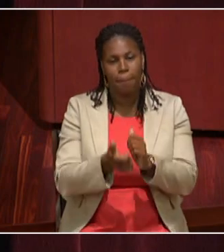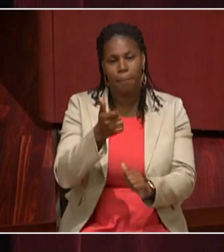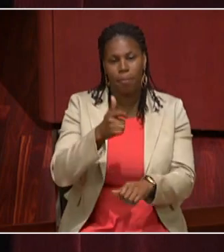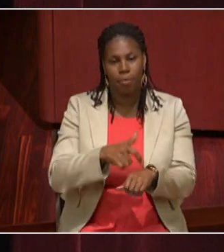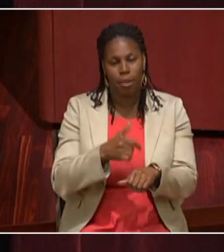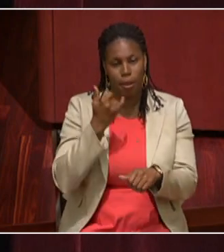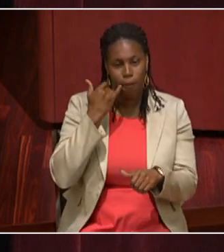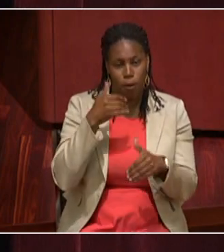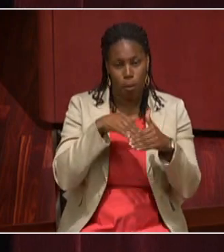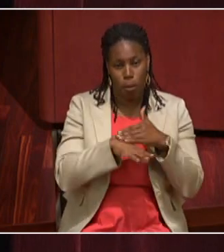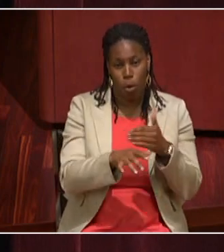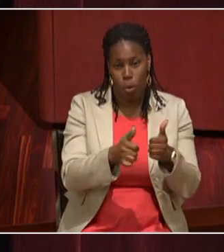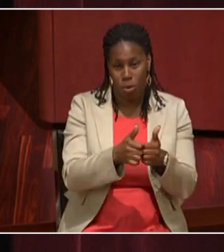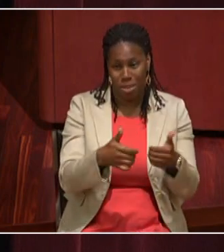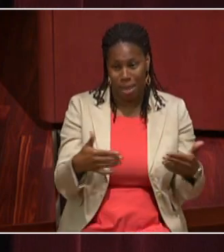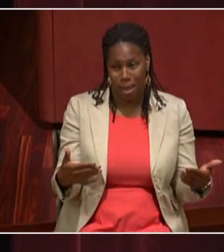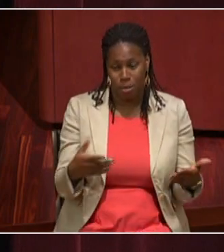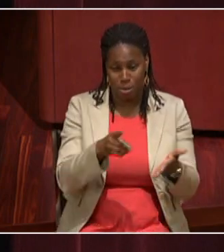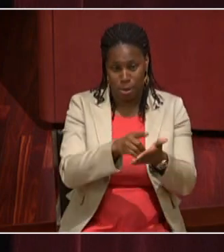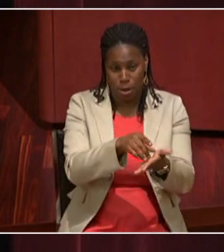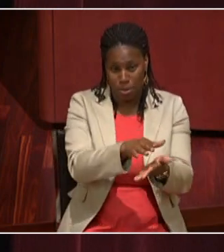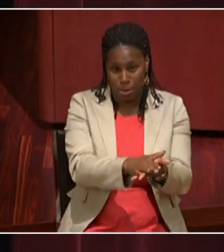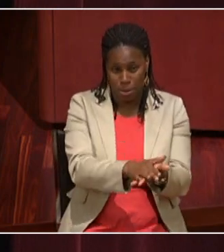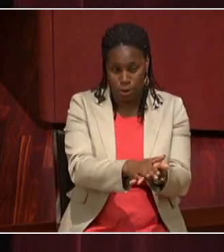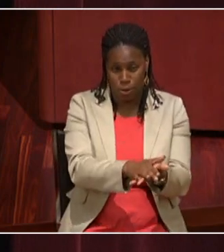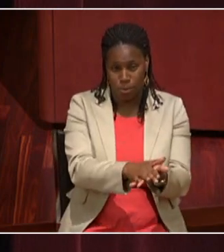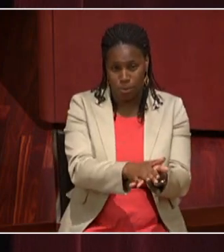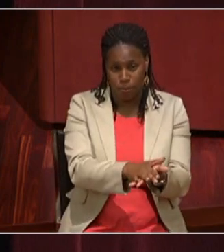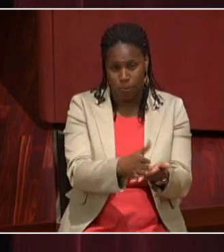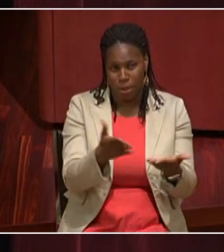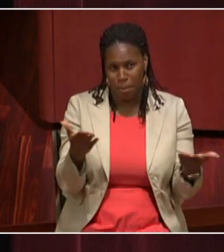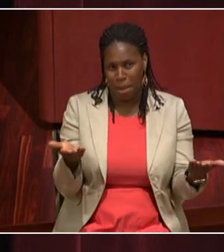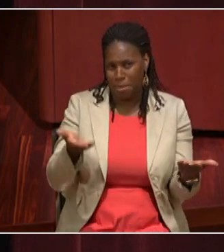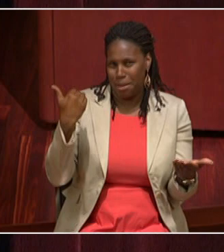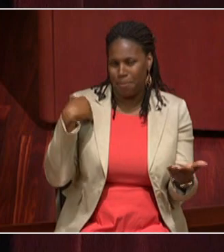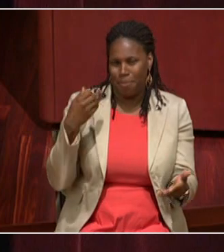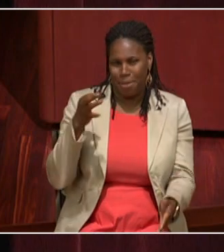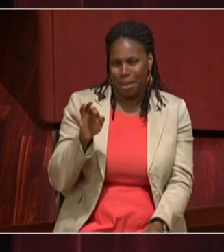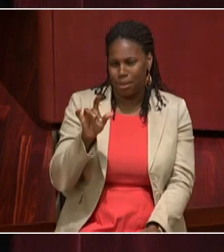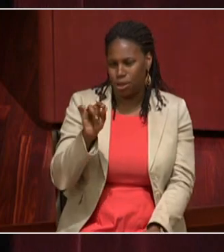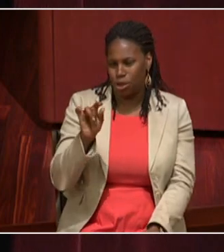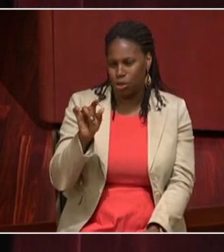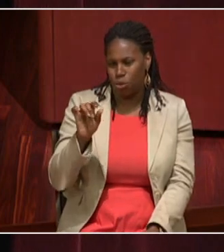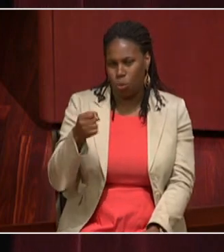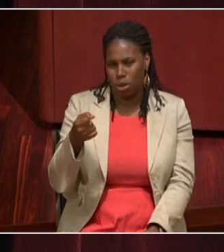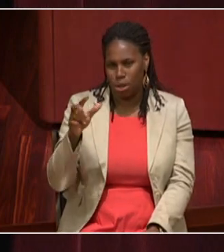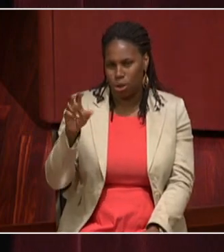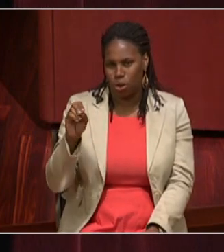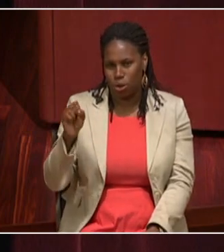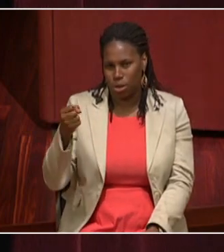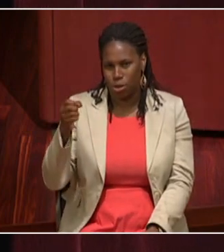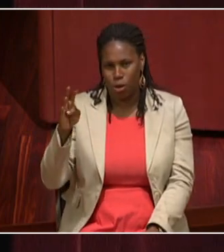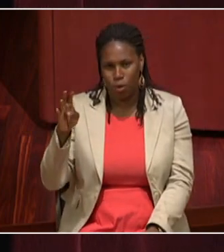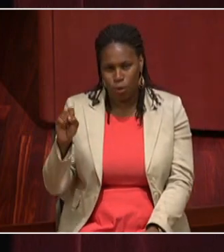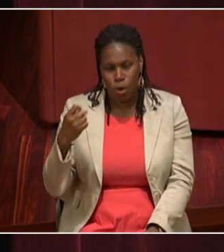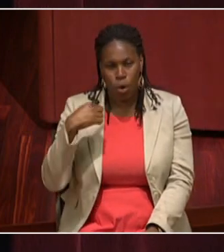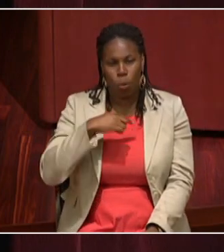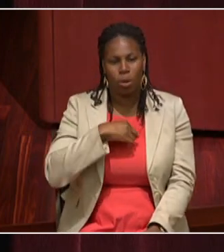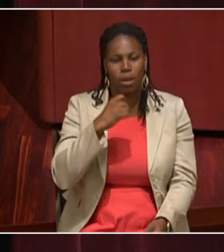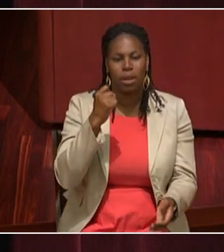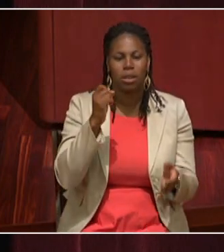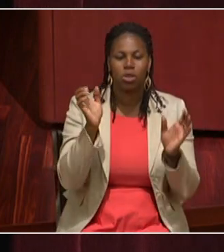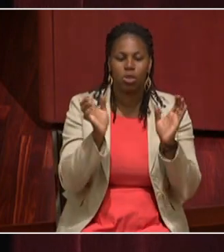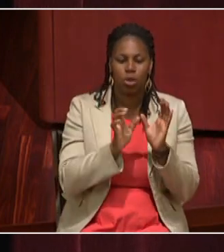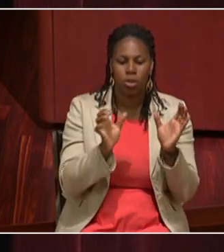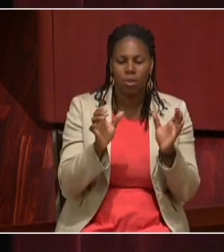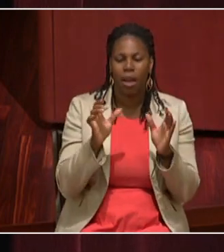born without birth documentation, let's say in the 1920s, 30s, or 40s, we can certify a